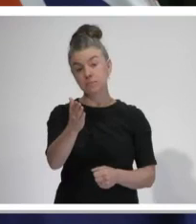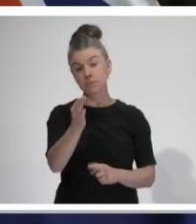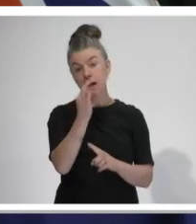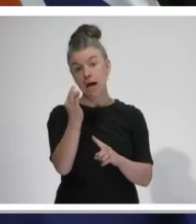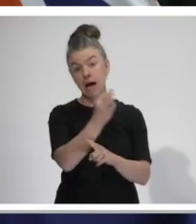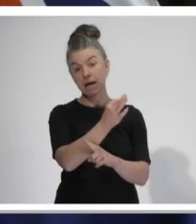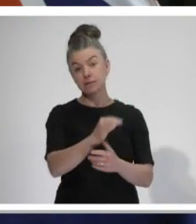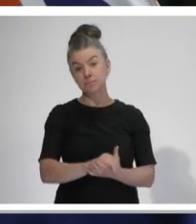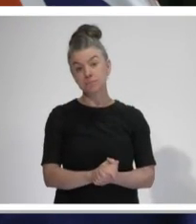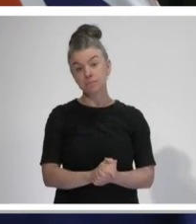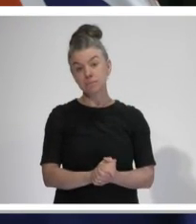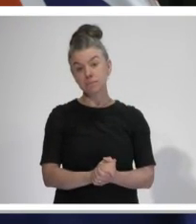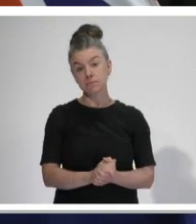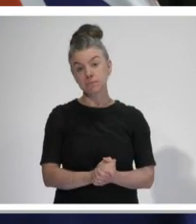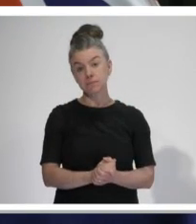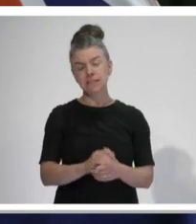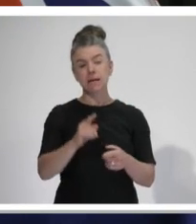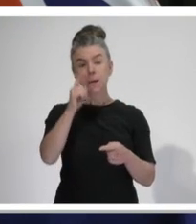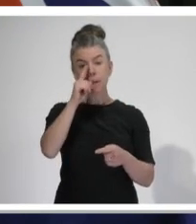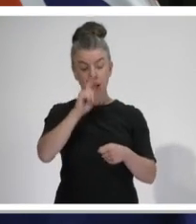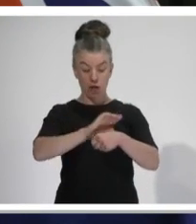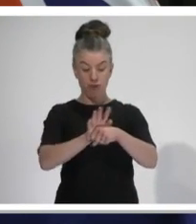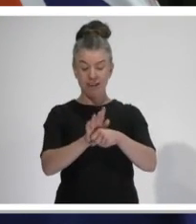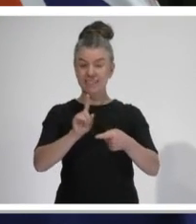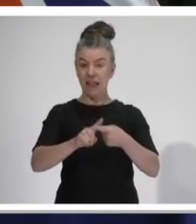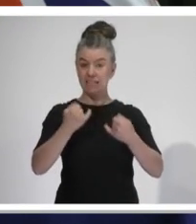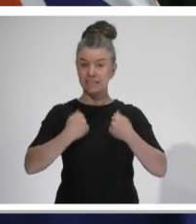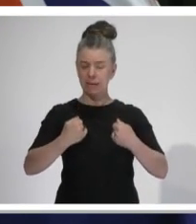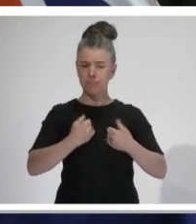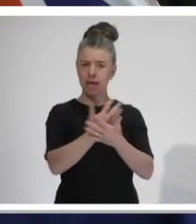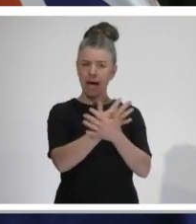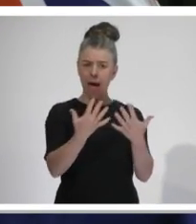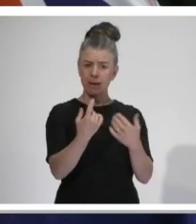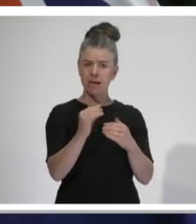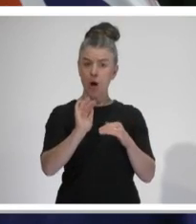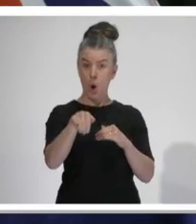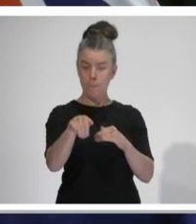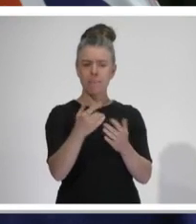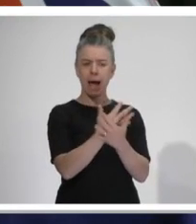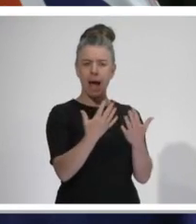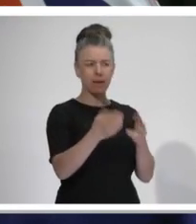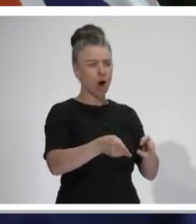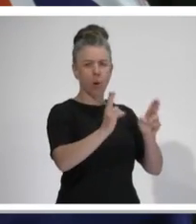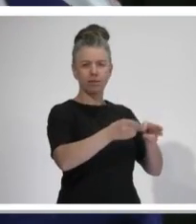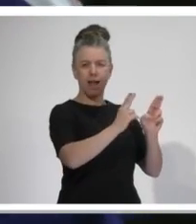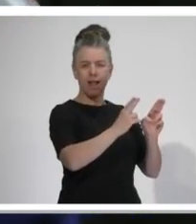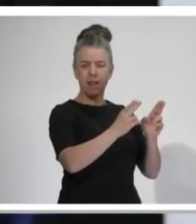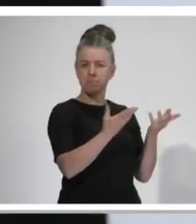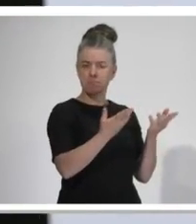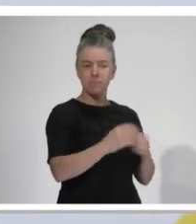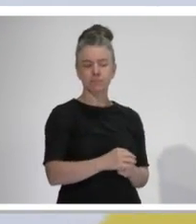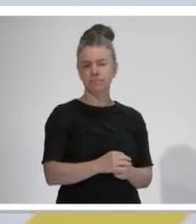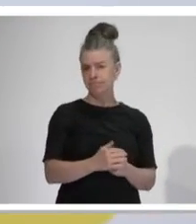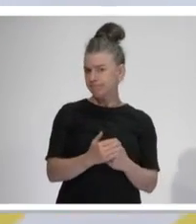the active cases, do you know how many of them are in quarantine or managed self-isolation? I don't have those